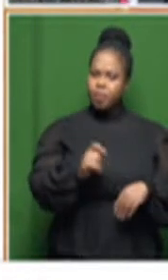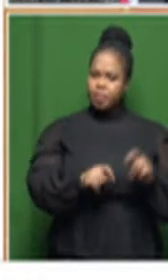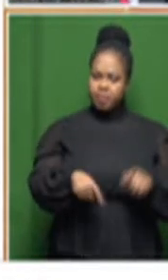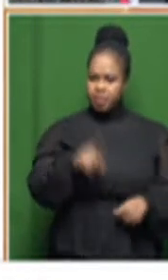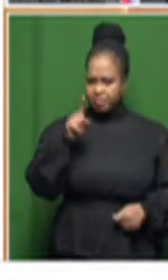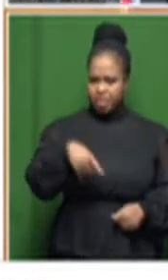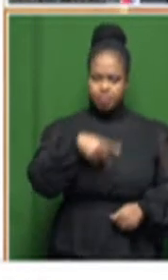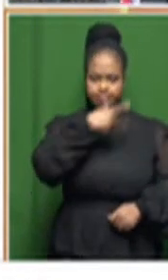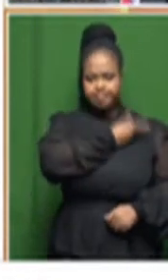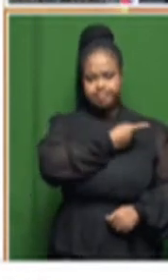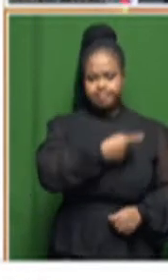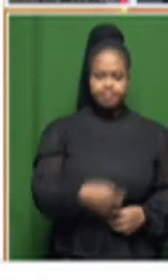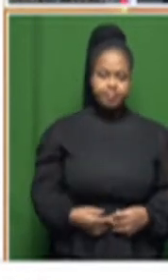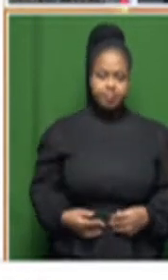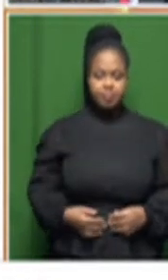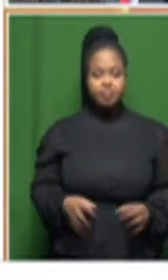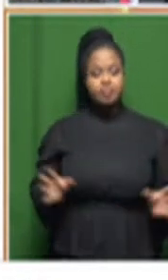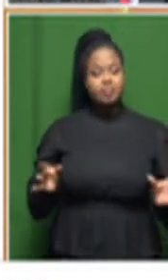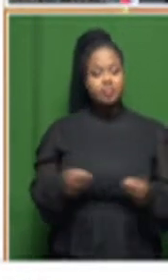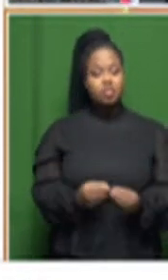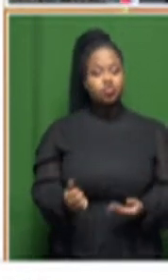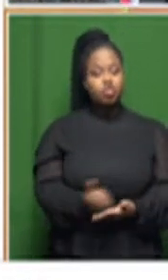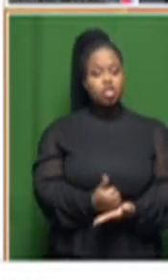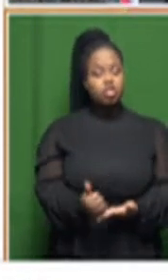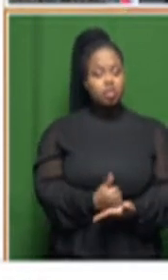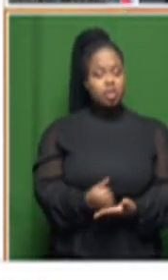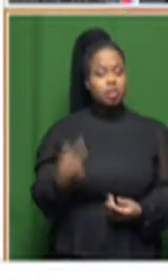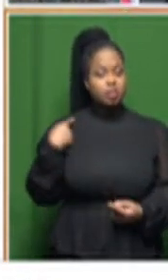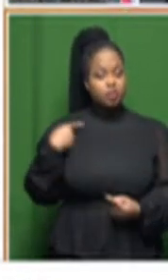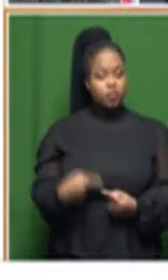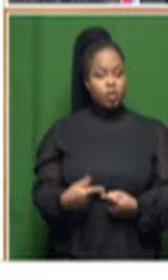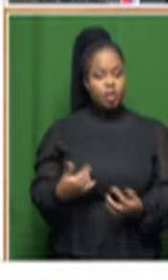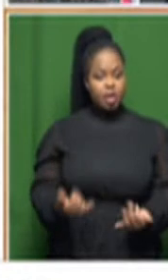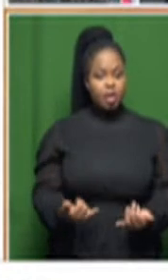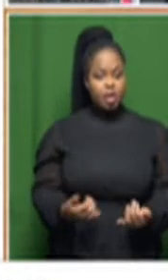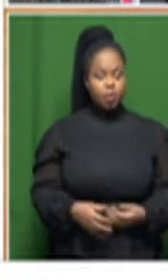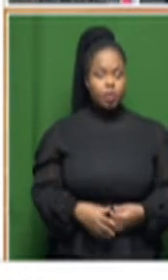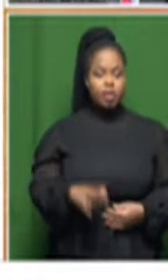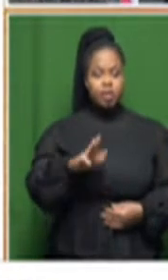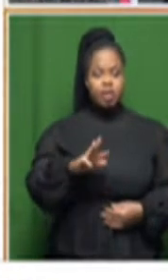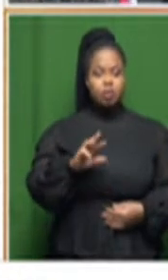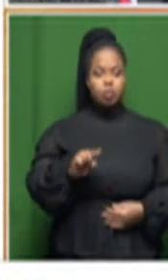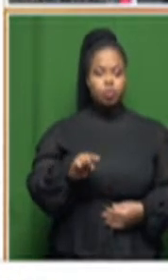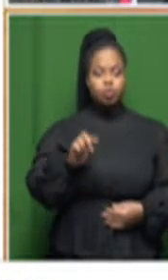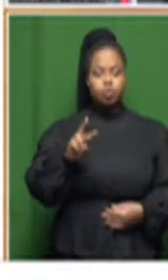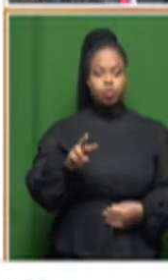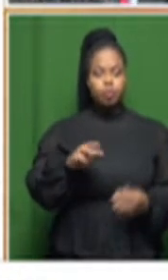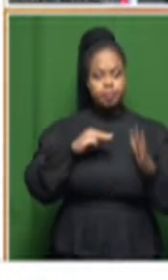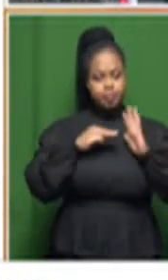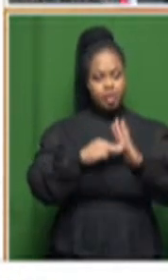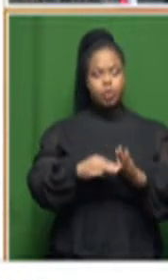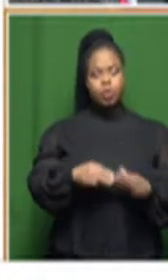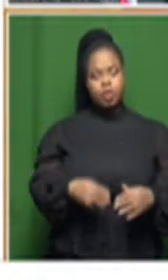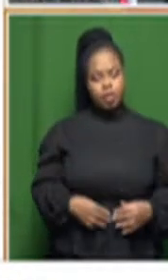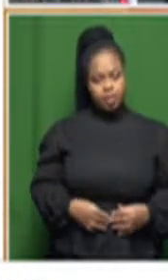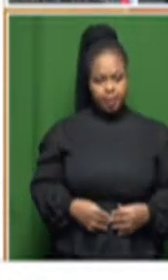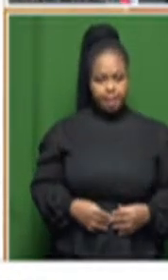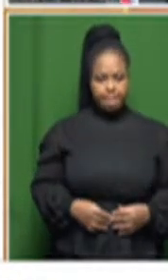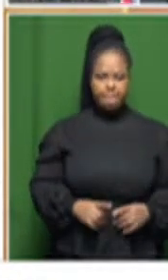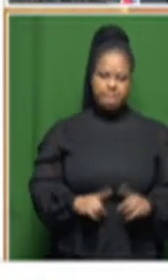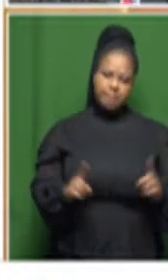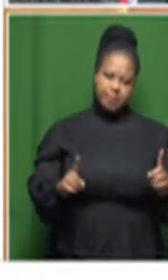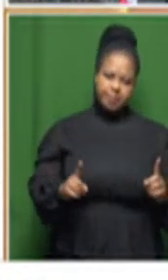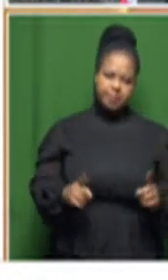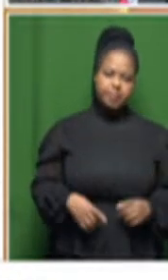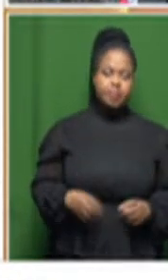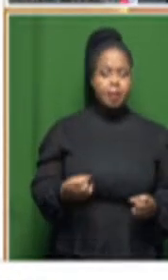registered and vaccinated. The total registrations so far are 9.2 million. We do have a lot